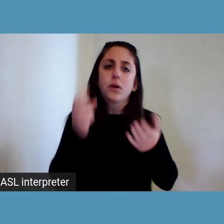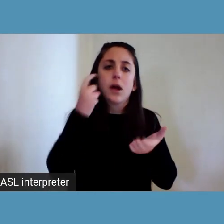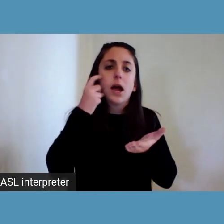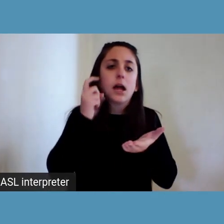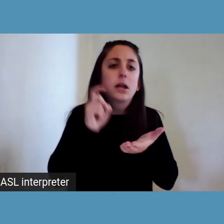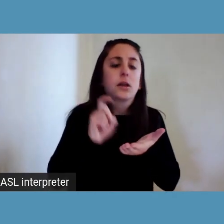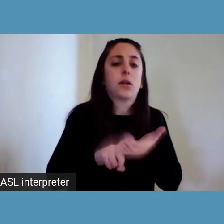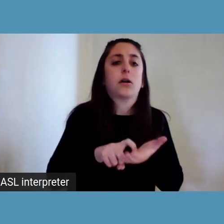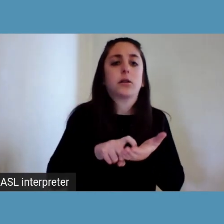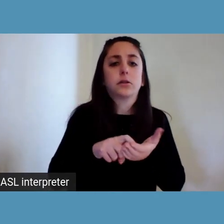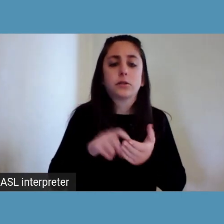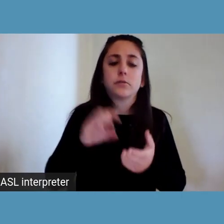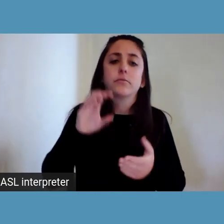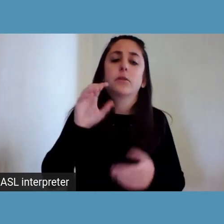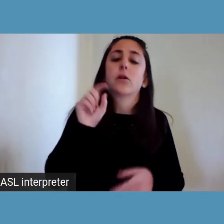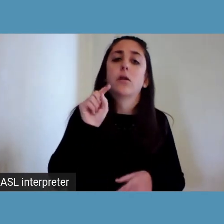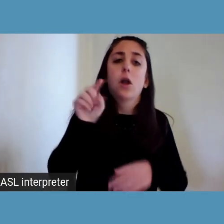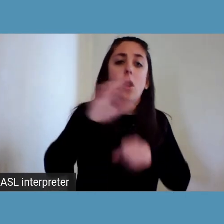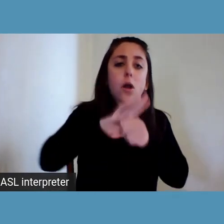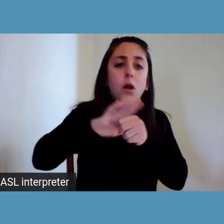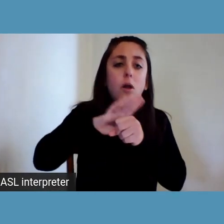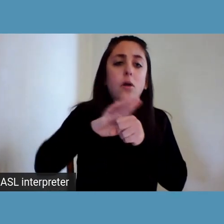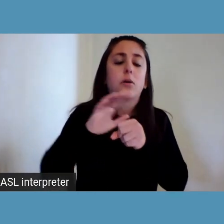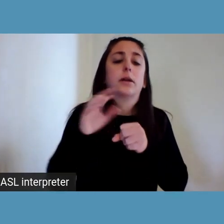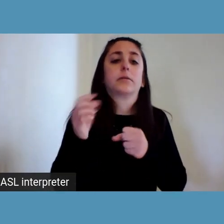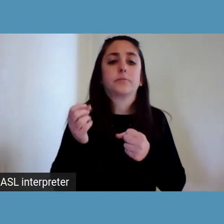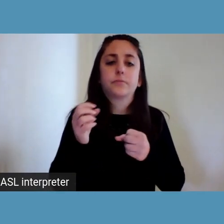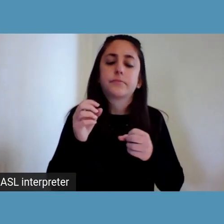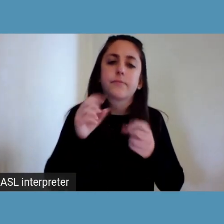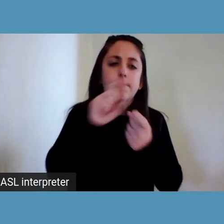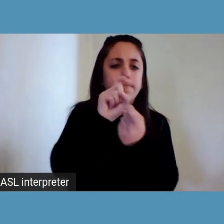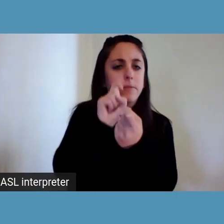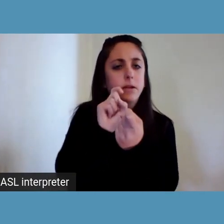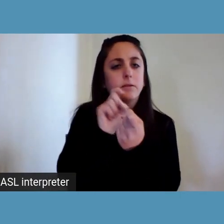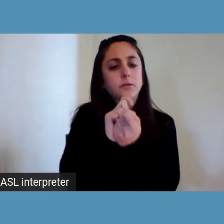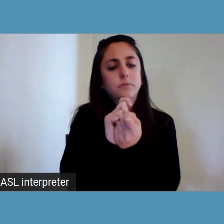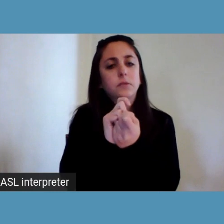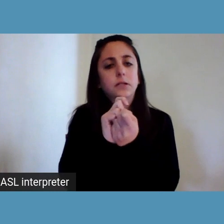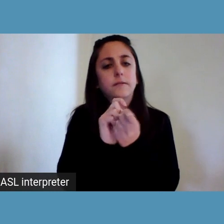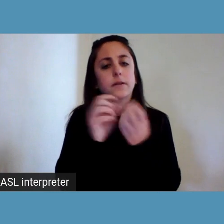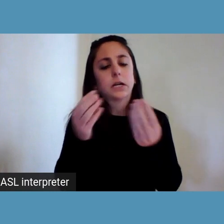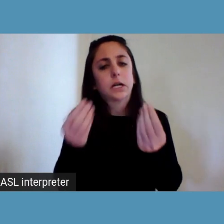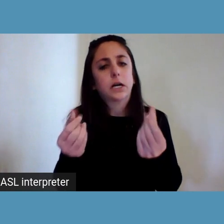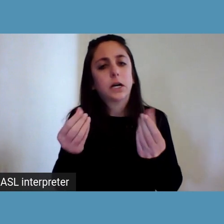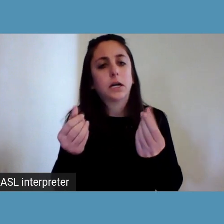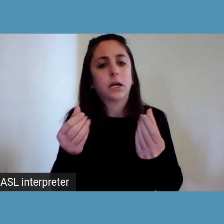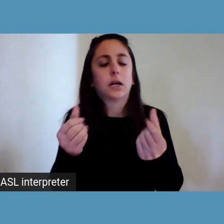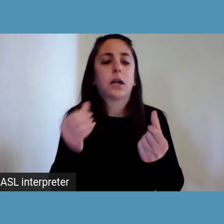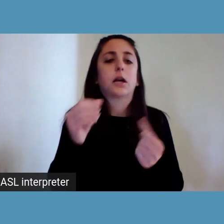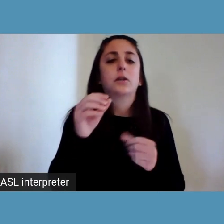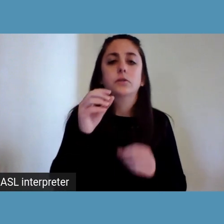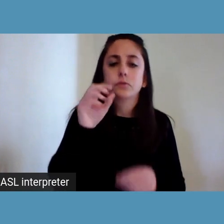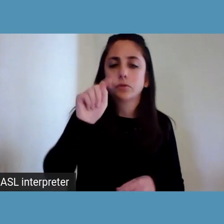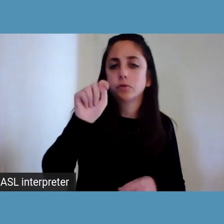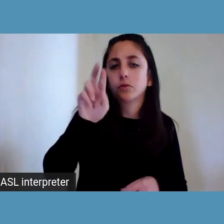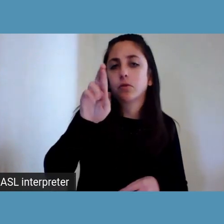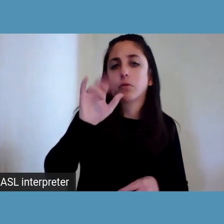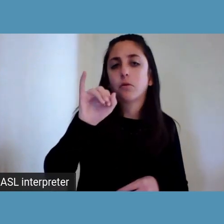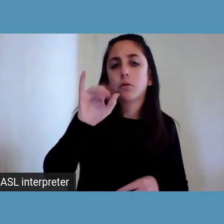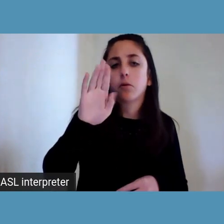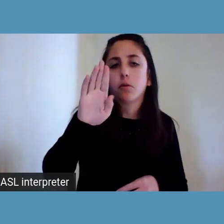History Museum is located on the ceded territories and traditional lands of the Anishinaabe and Oceiti